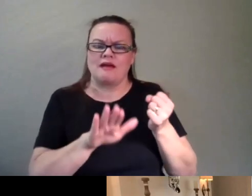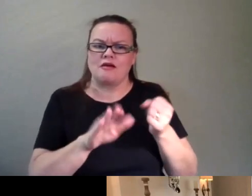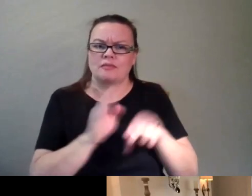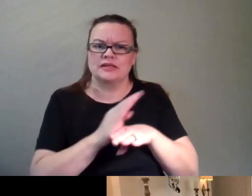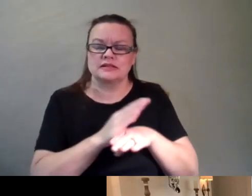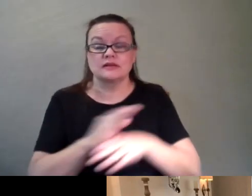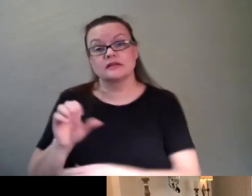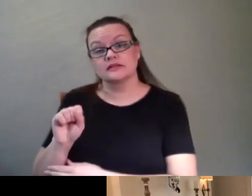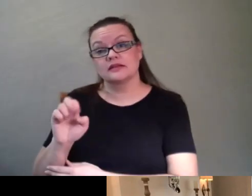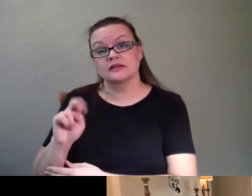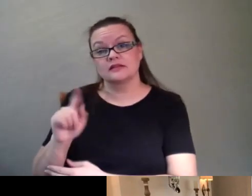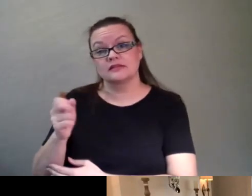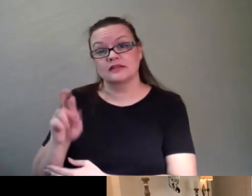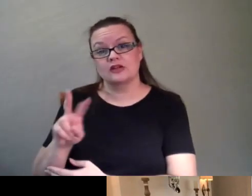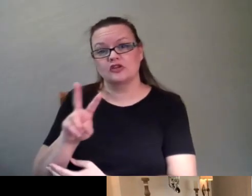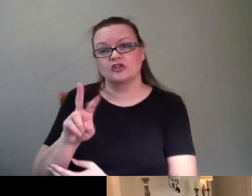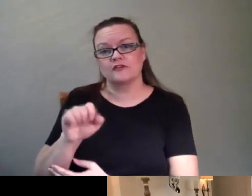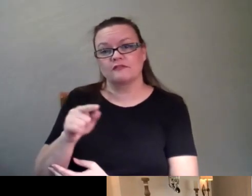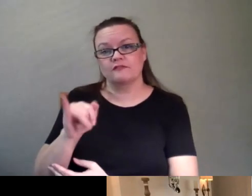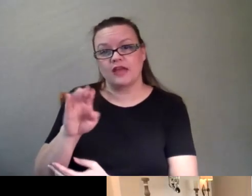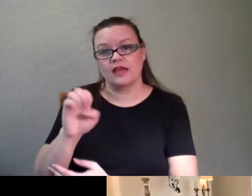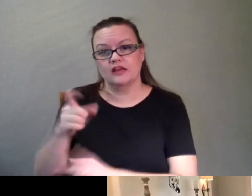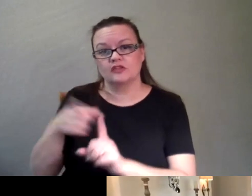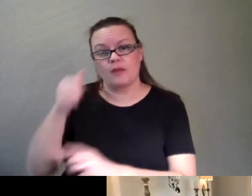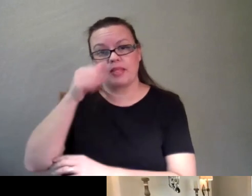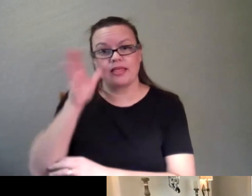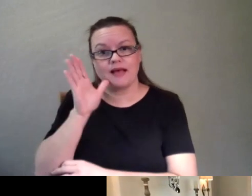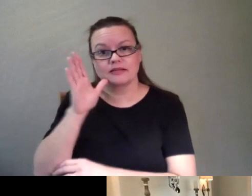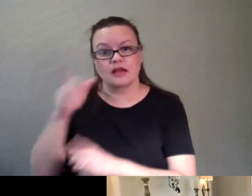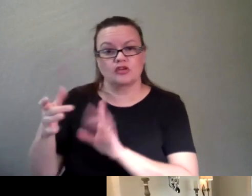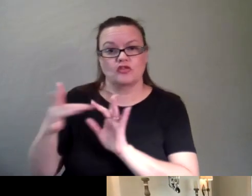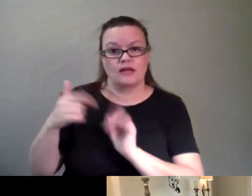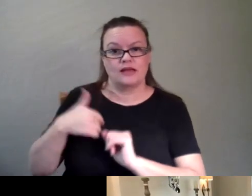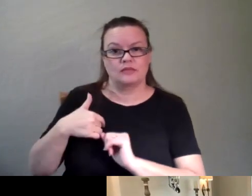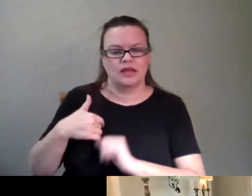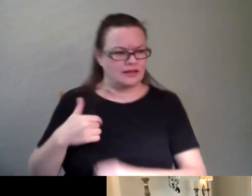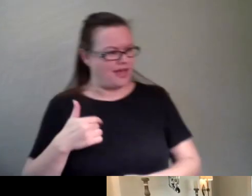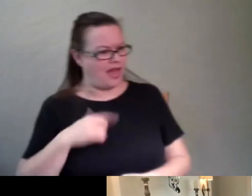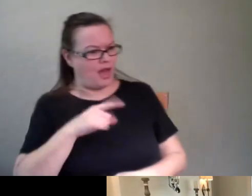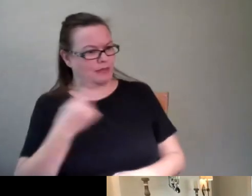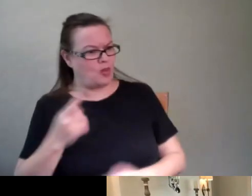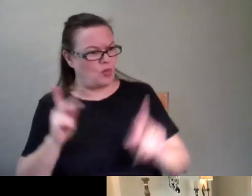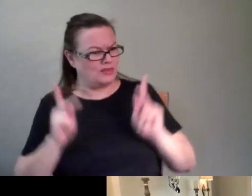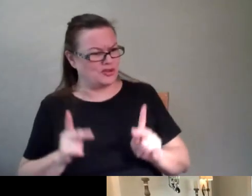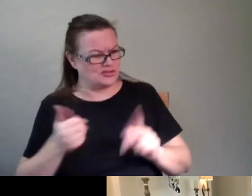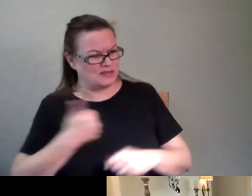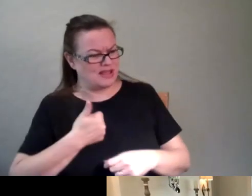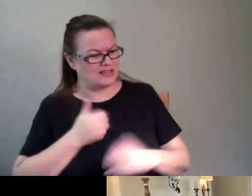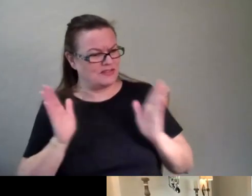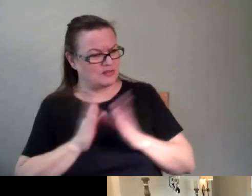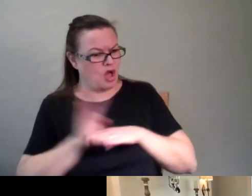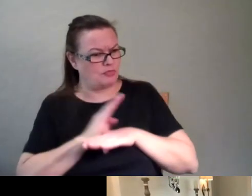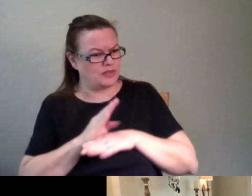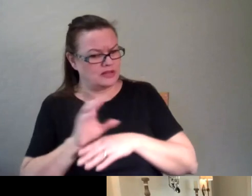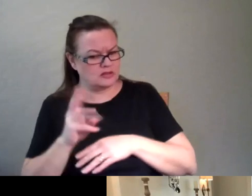Begich then from Alaska called me and said, I'm literally the only small business person in the caucus here. I spotted this, we've